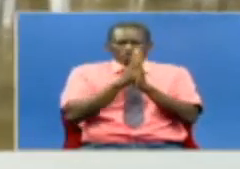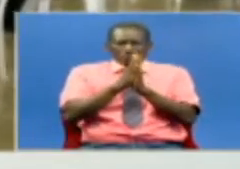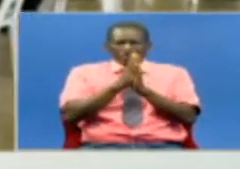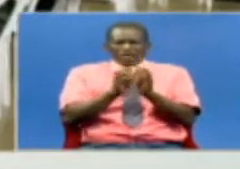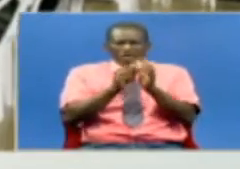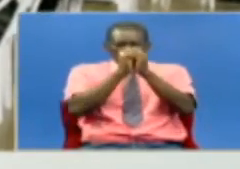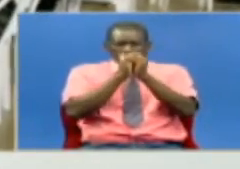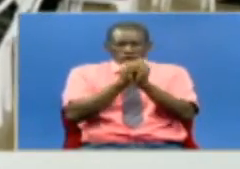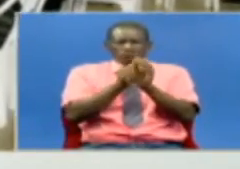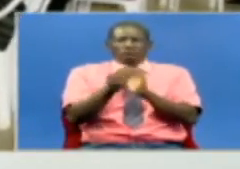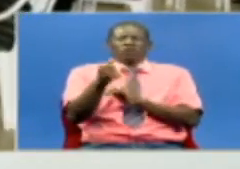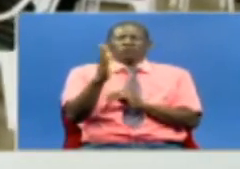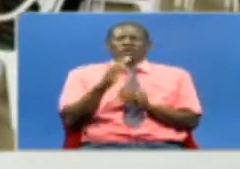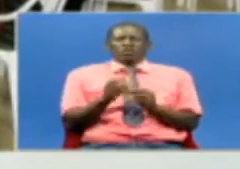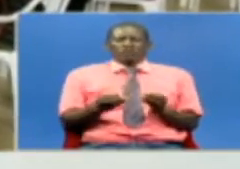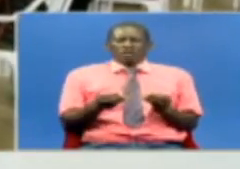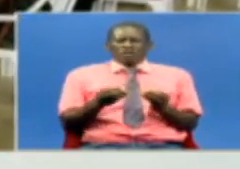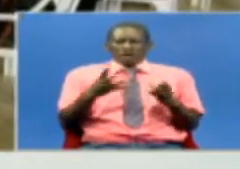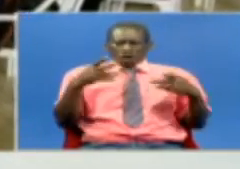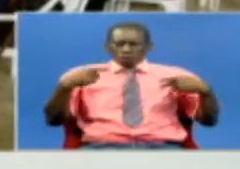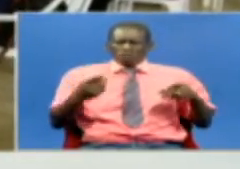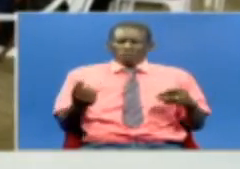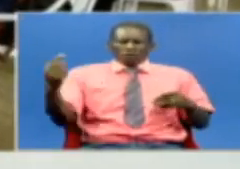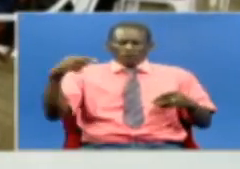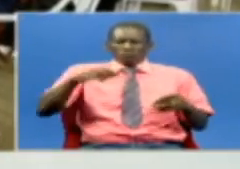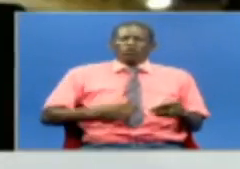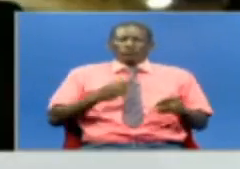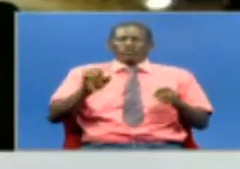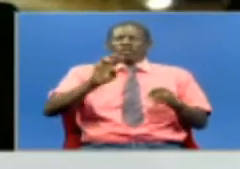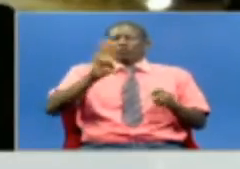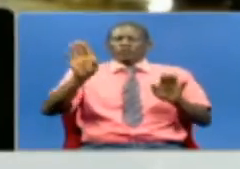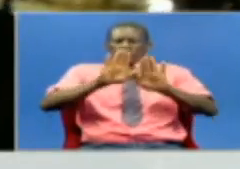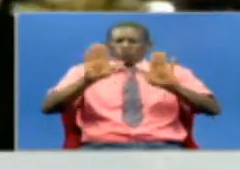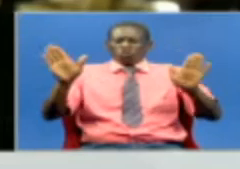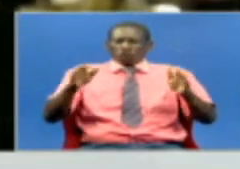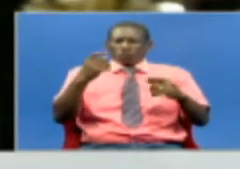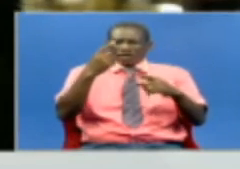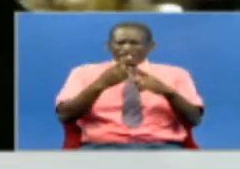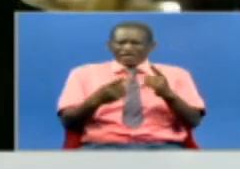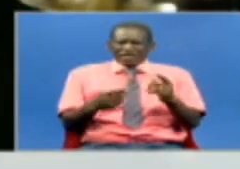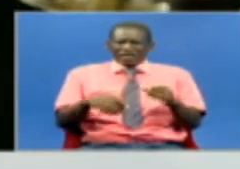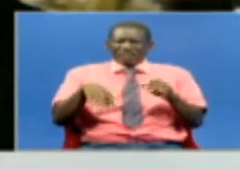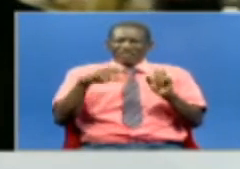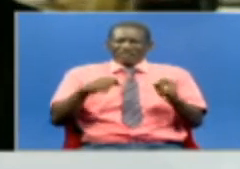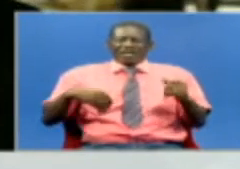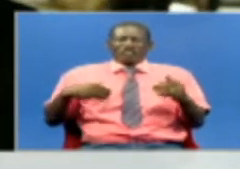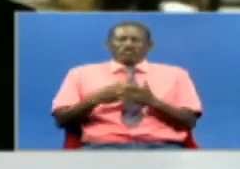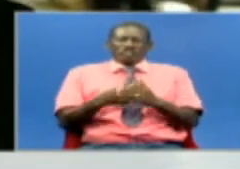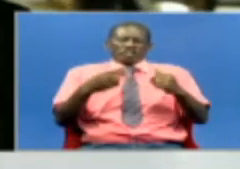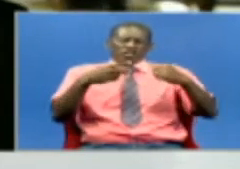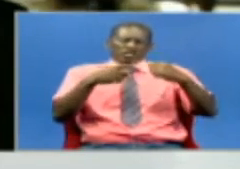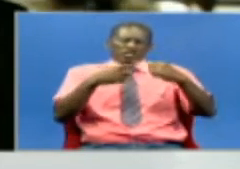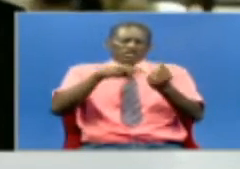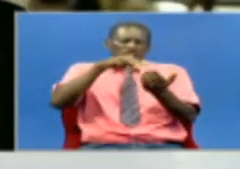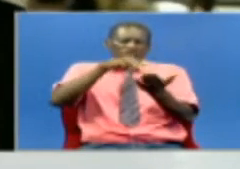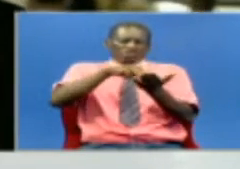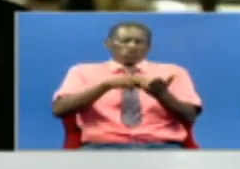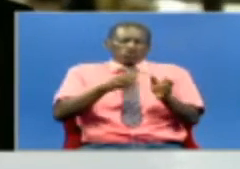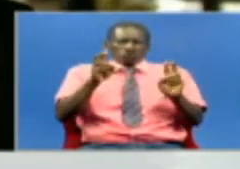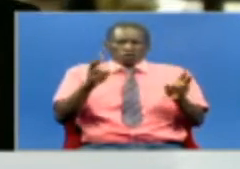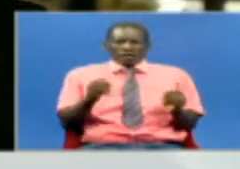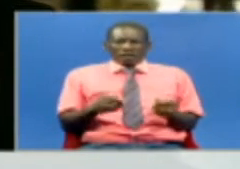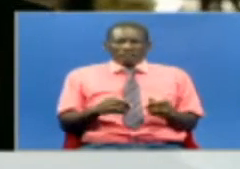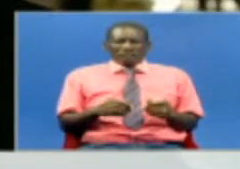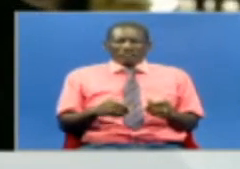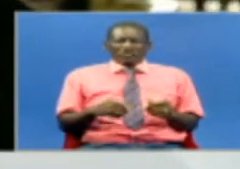worshipping. How many people are really coming to visit the Western Wall a year? It can get to 6 million easily. Okay,